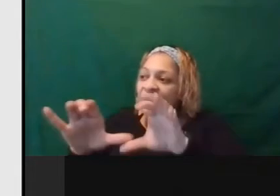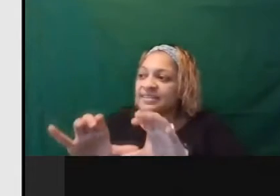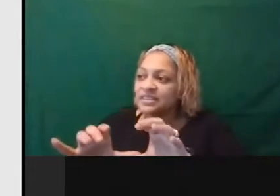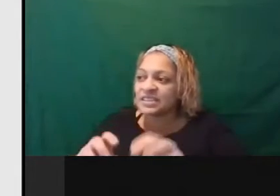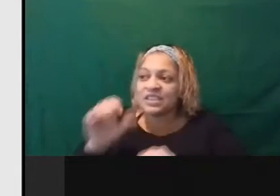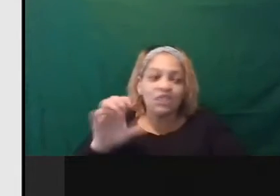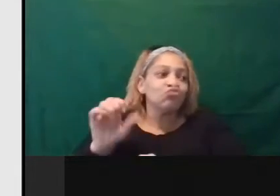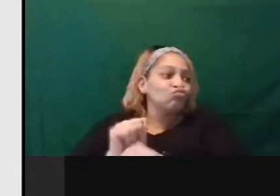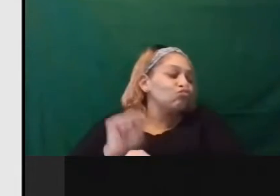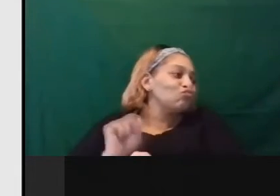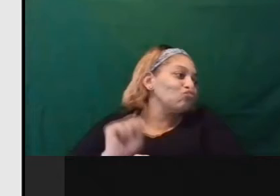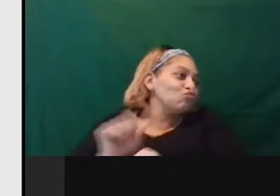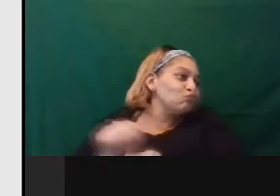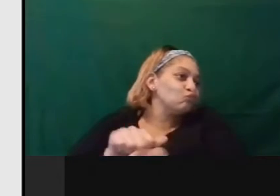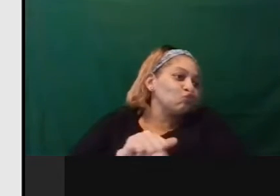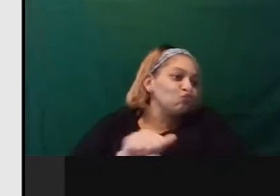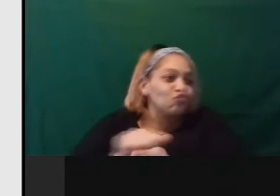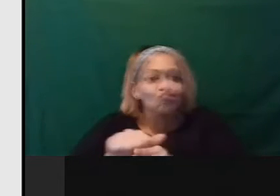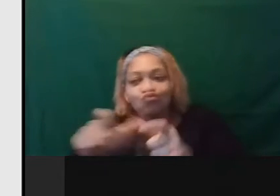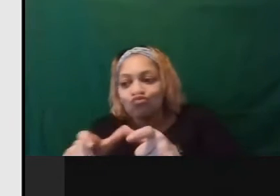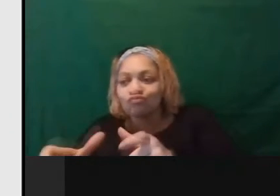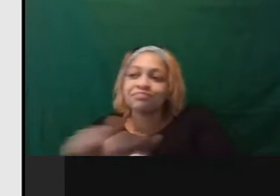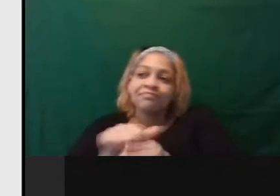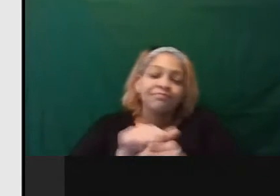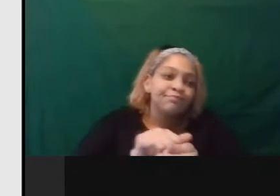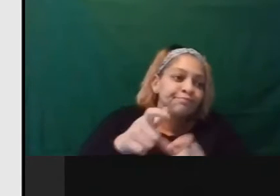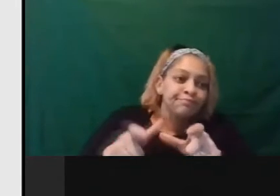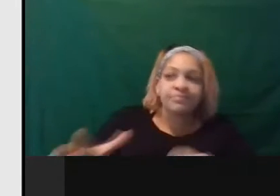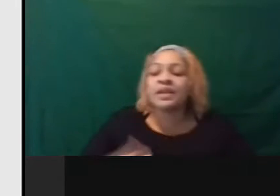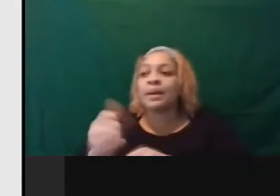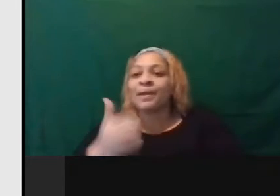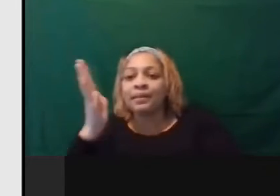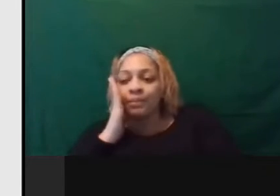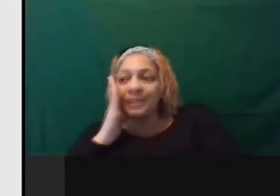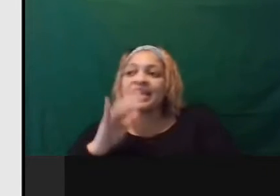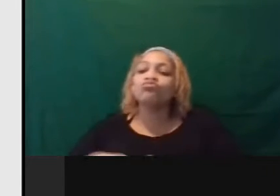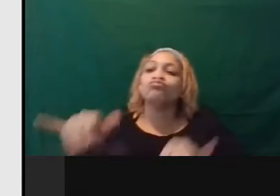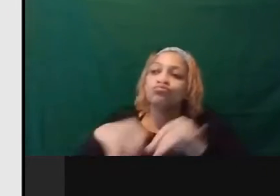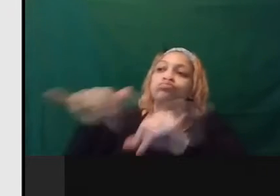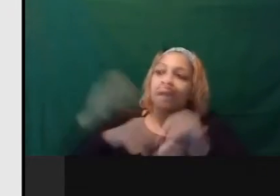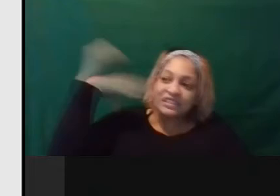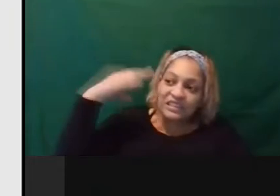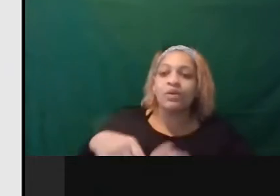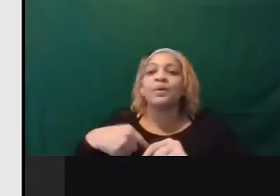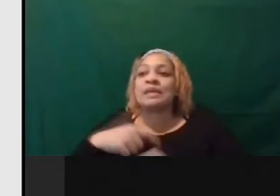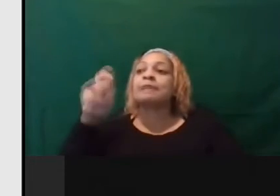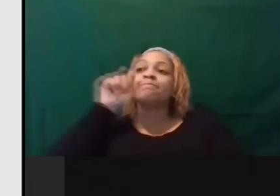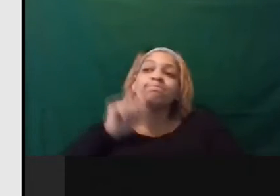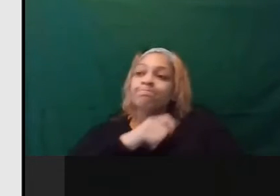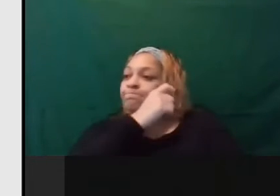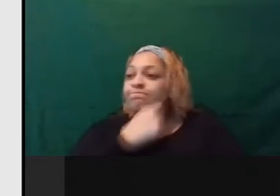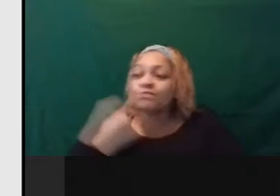there's the routine of washing dishes, etc., such as making your bed or taking a shower. It's a routine. You know, I shave twice a